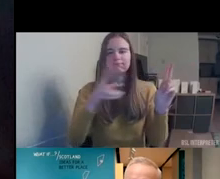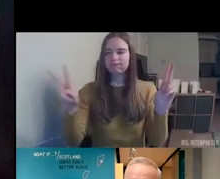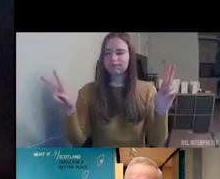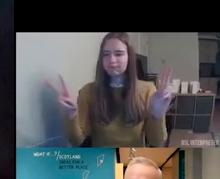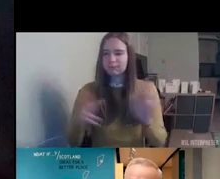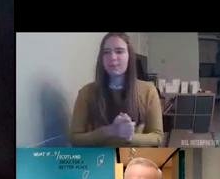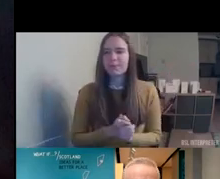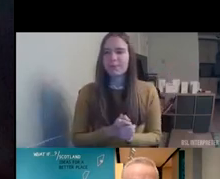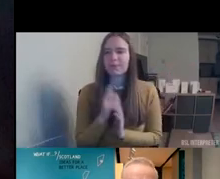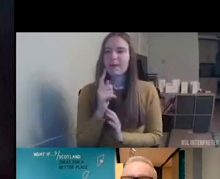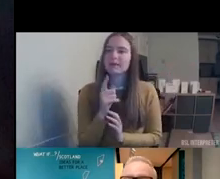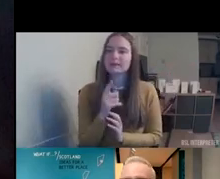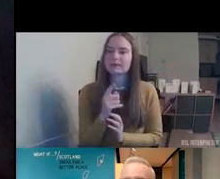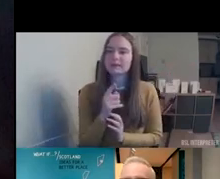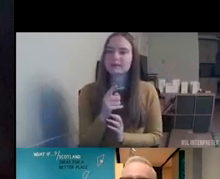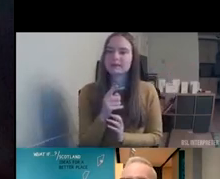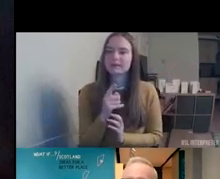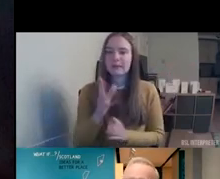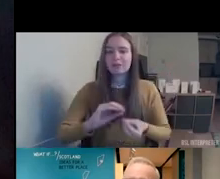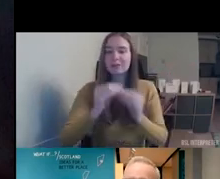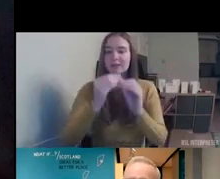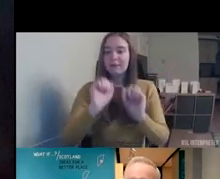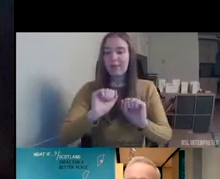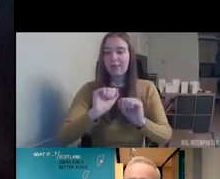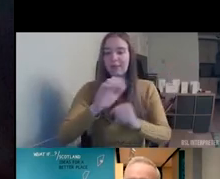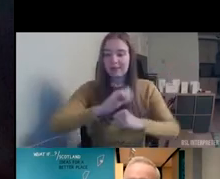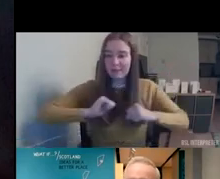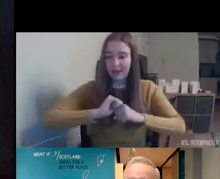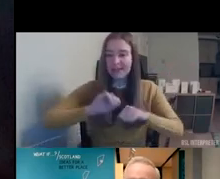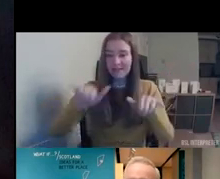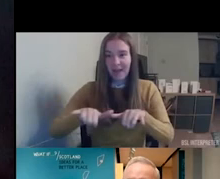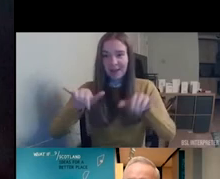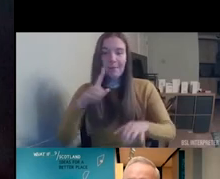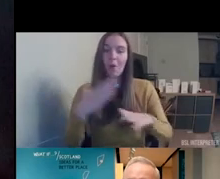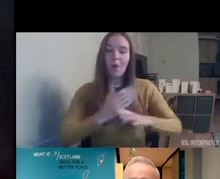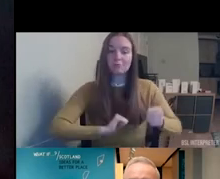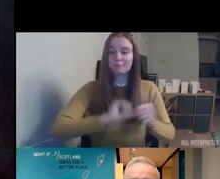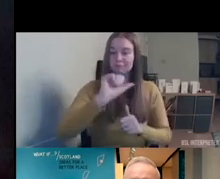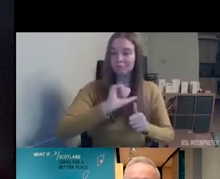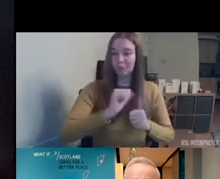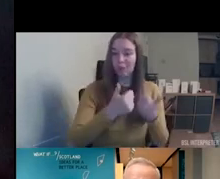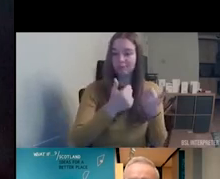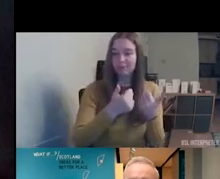actually designed for the space in Venice, but it's worked very successfully in V&A Dundee